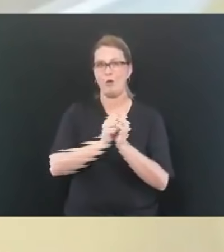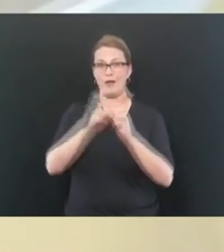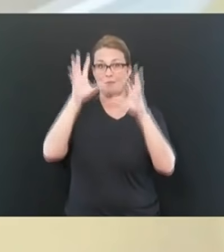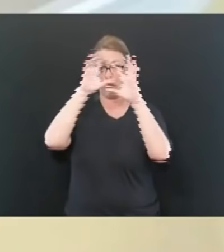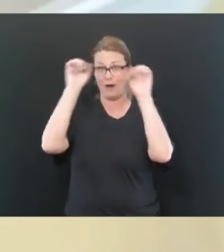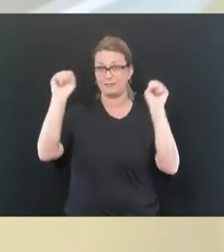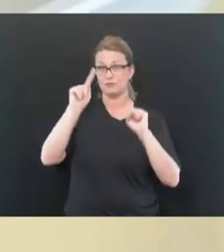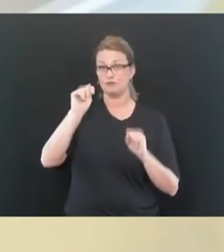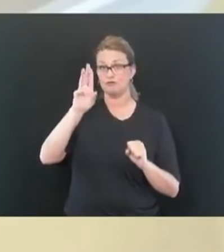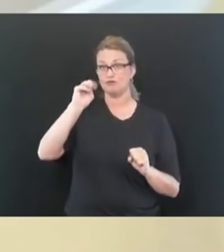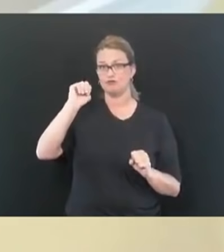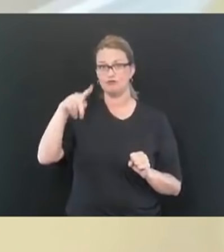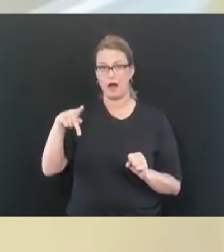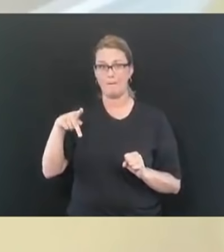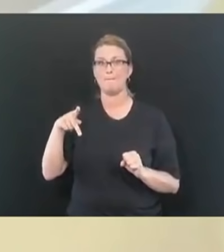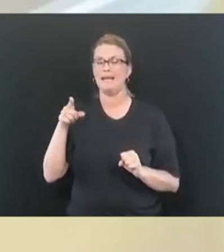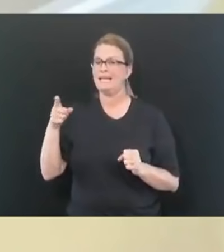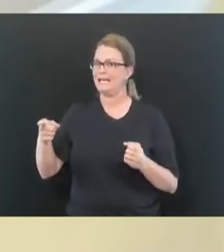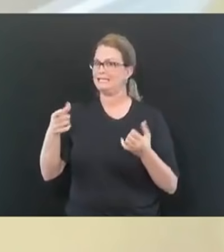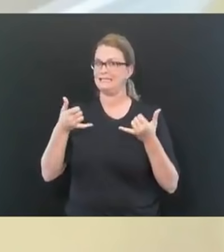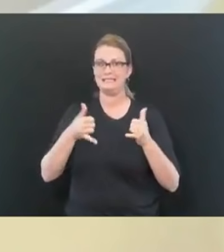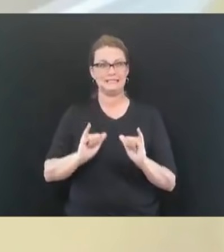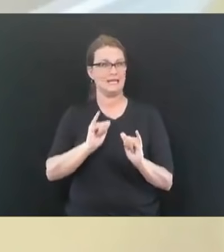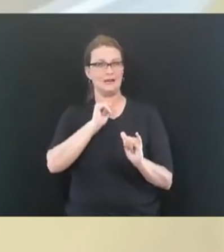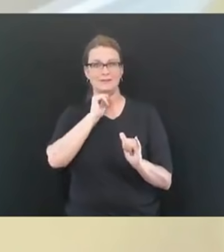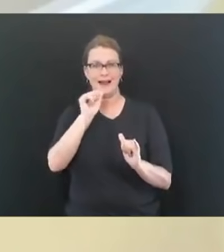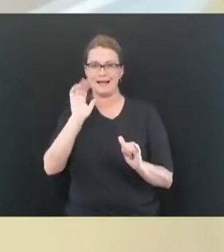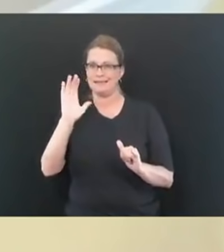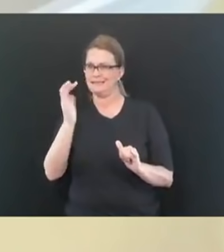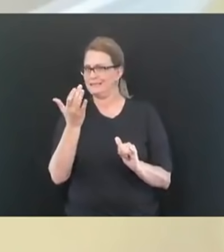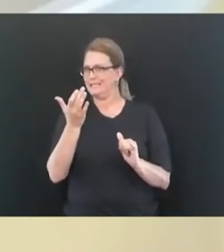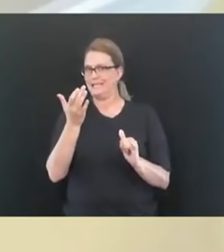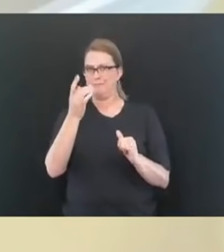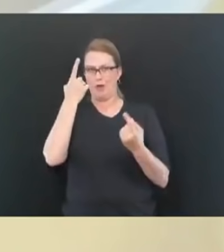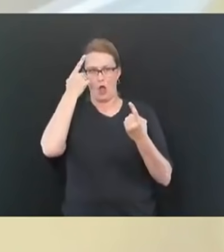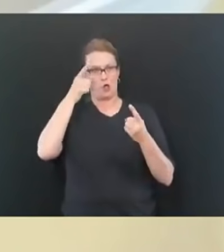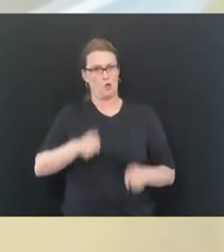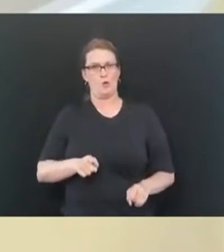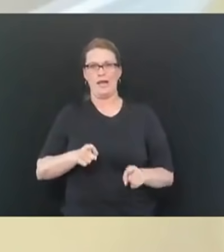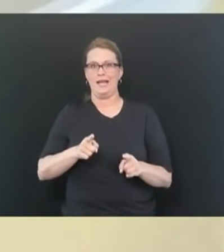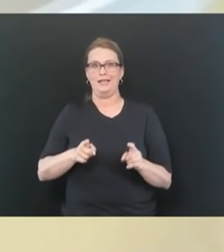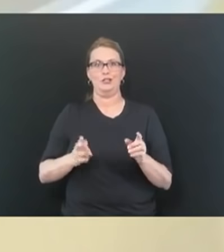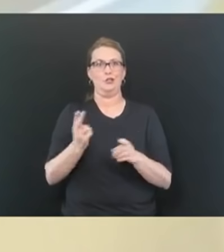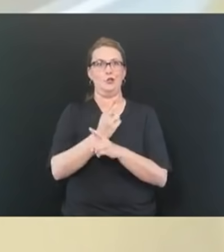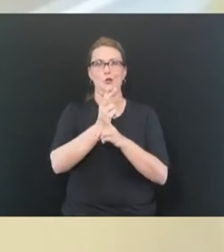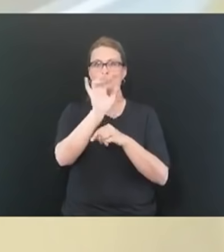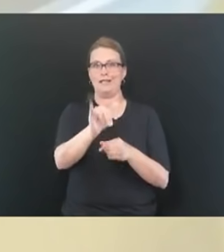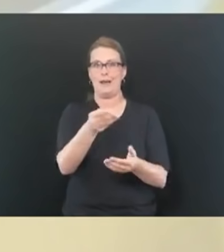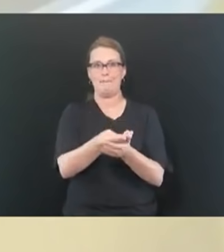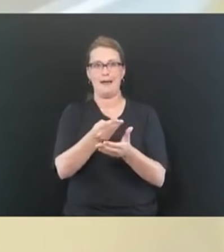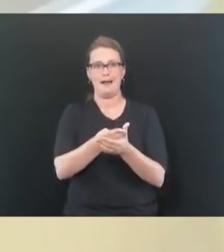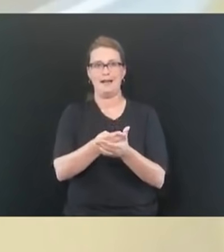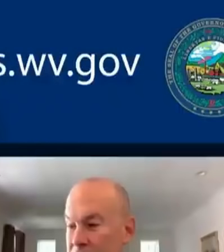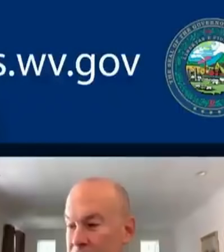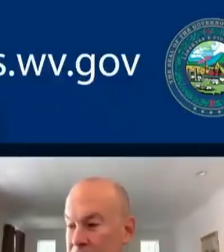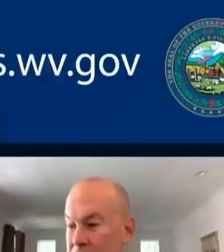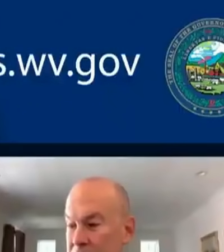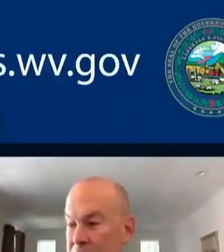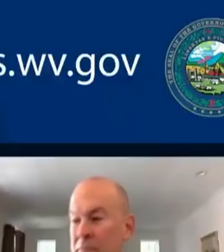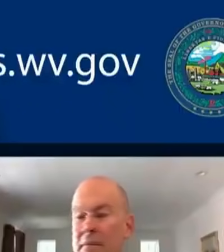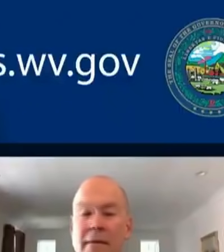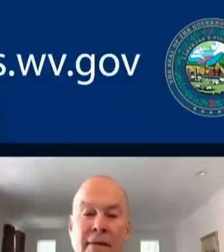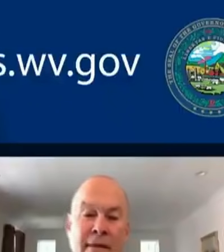expressing reservations about allowing federal dollars to fill these state budget gaps. Okay,